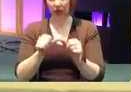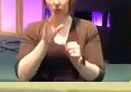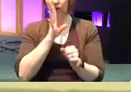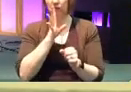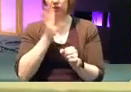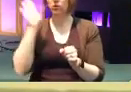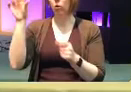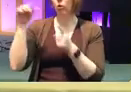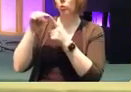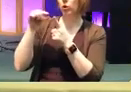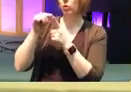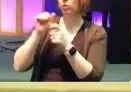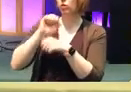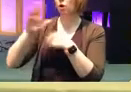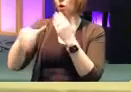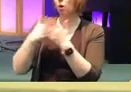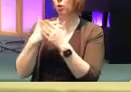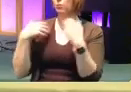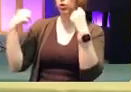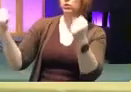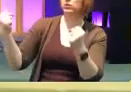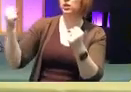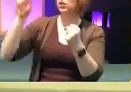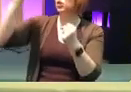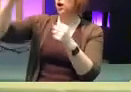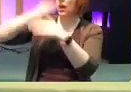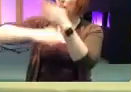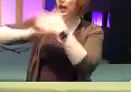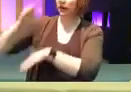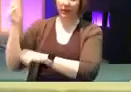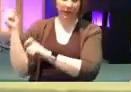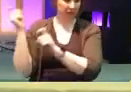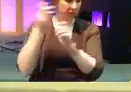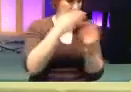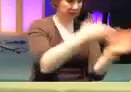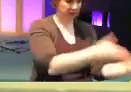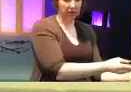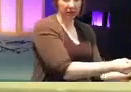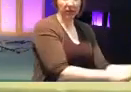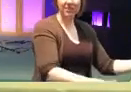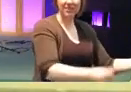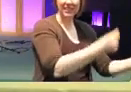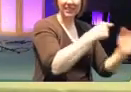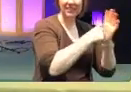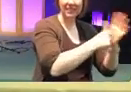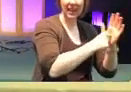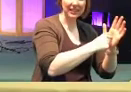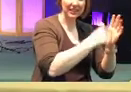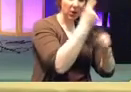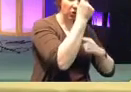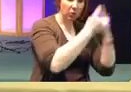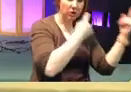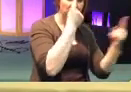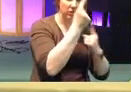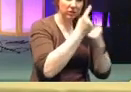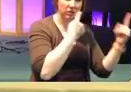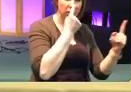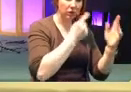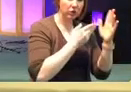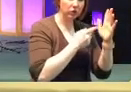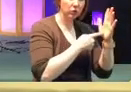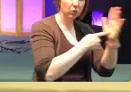boldness while you stretch out your hand to heal and signs and wonders are performed through the name of your holy servant,